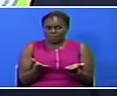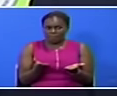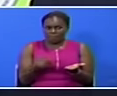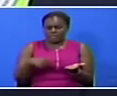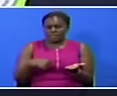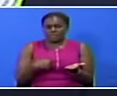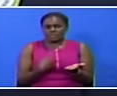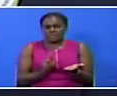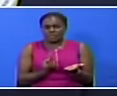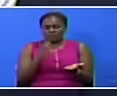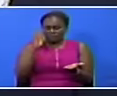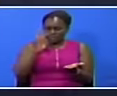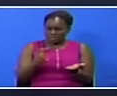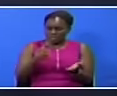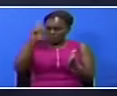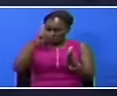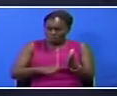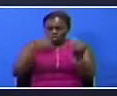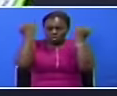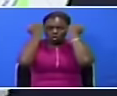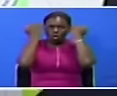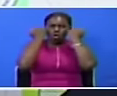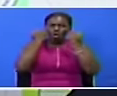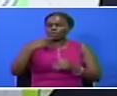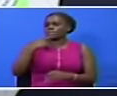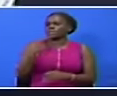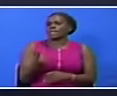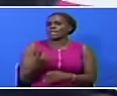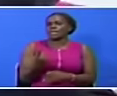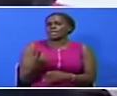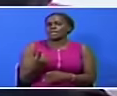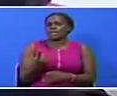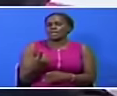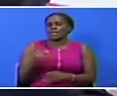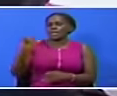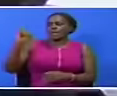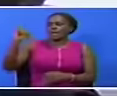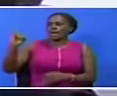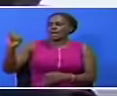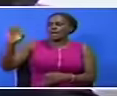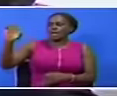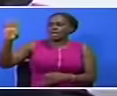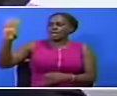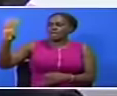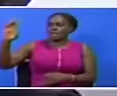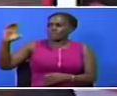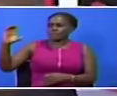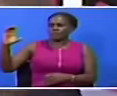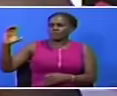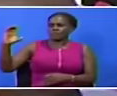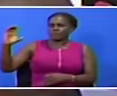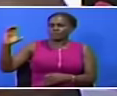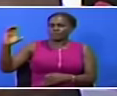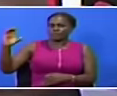we shall see what the court says and apply it accordingly. The Independent Electoral and Boundaries Commission